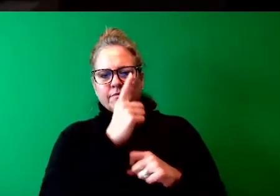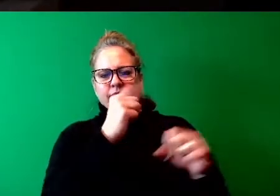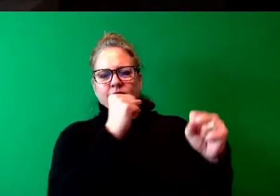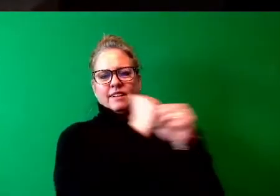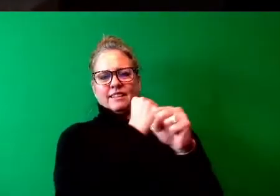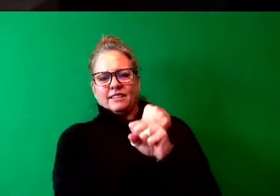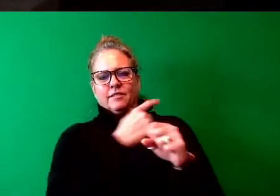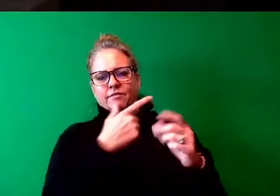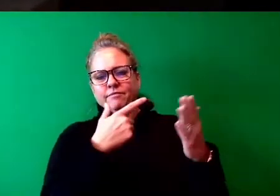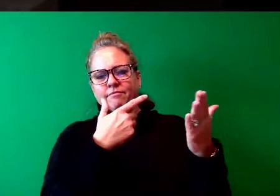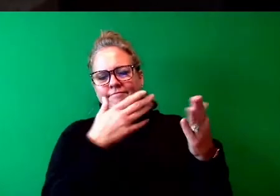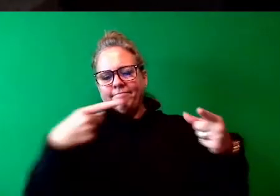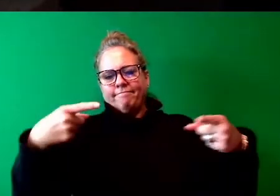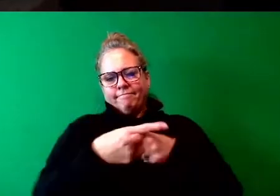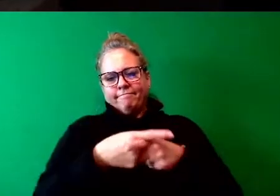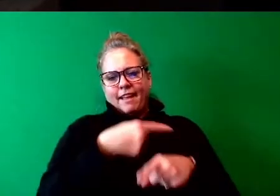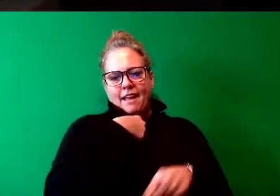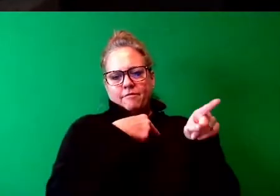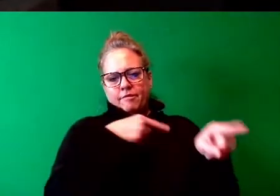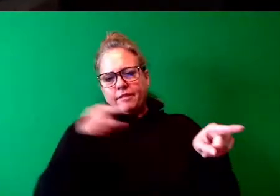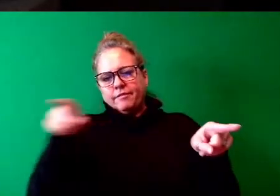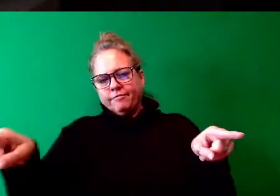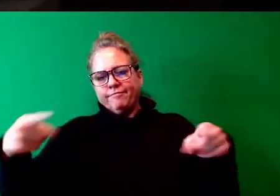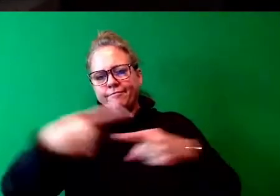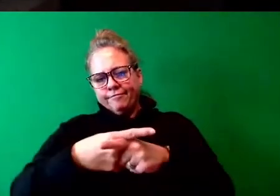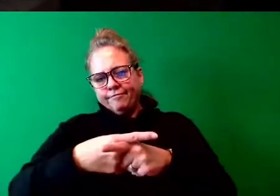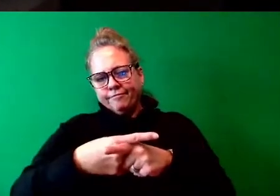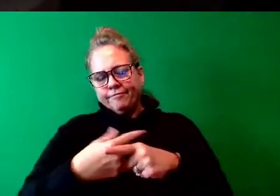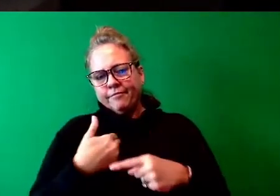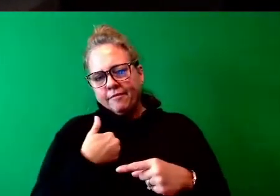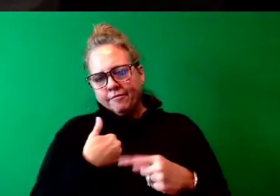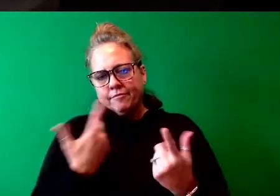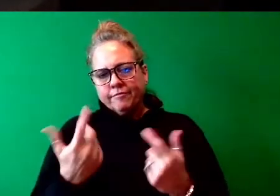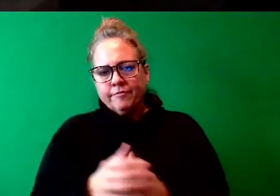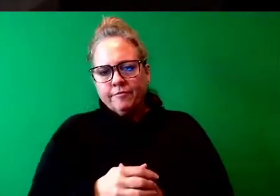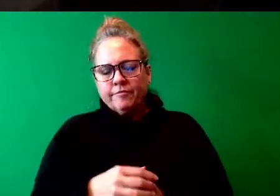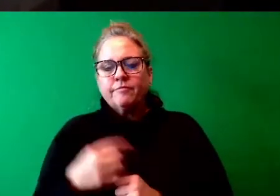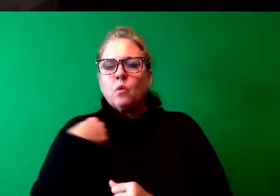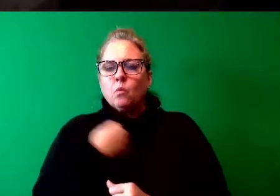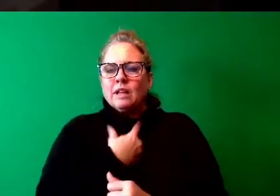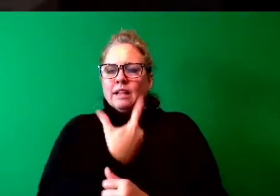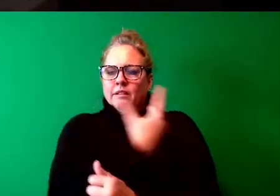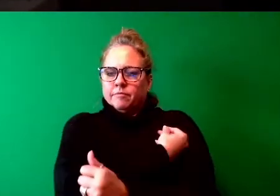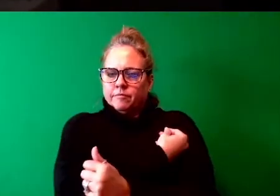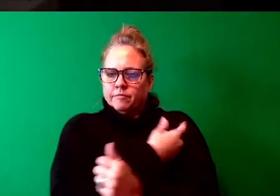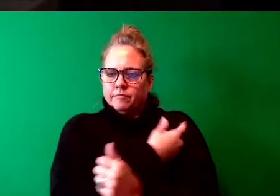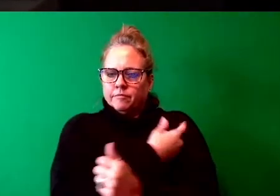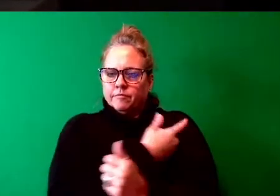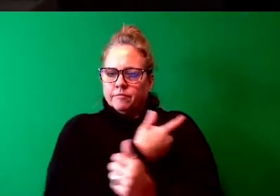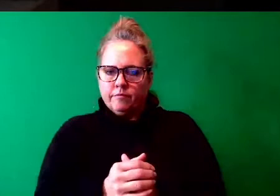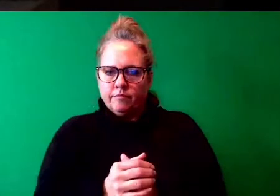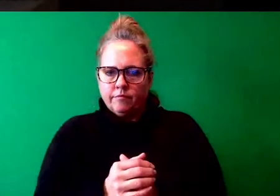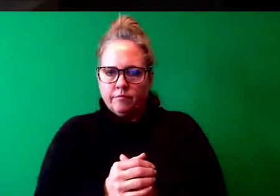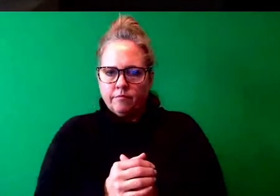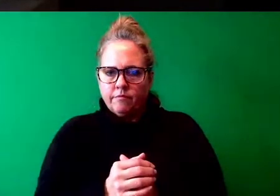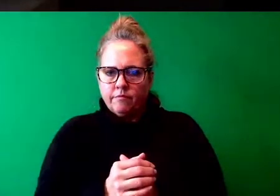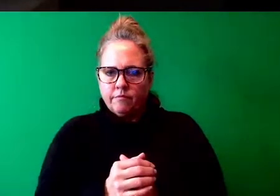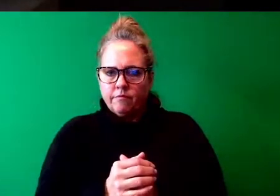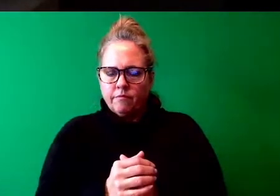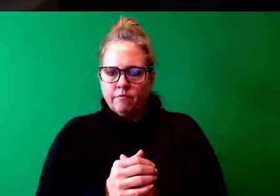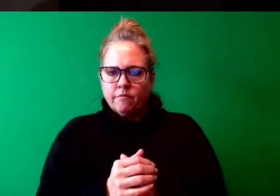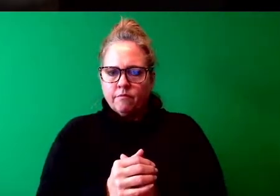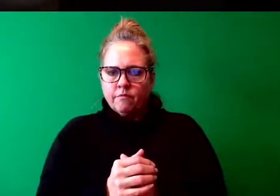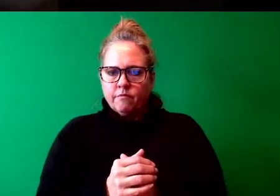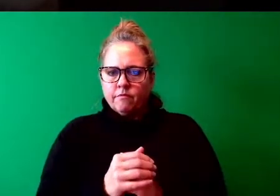is that the 12 to 17, what we're relying on as a comparison group, we're getting vaccinated initially without the presence of Delta as a dominant